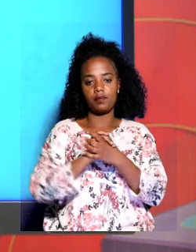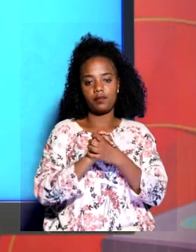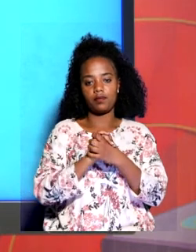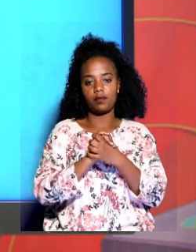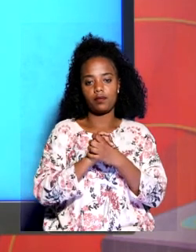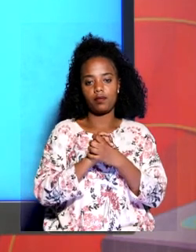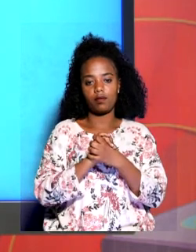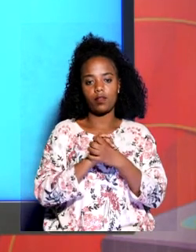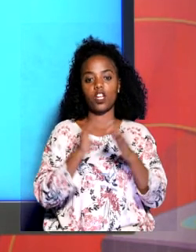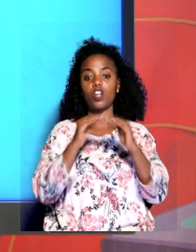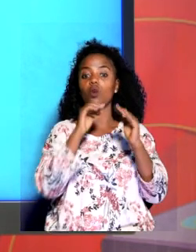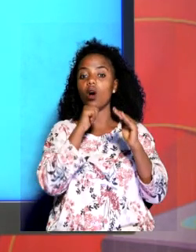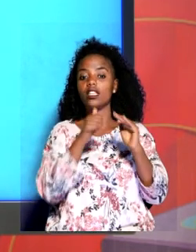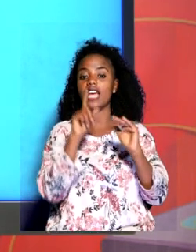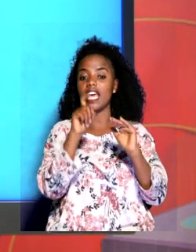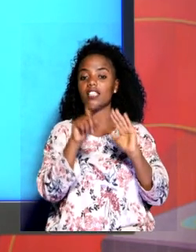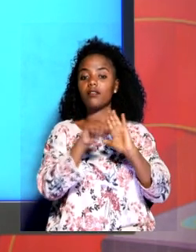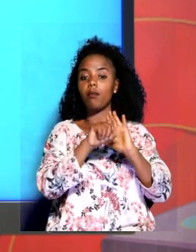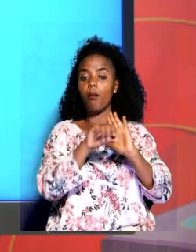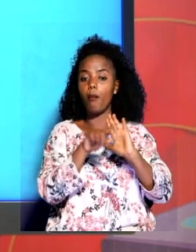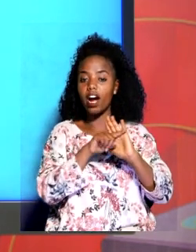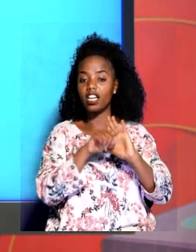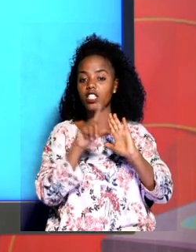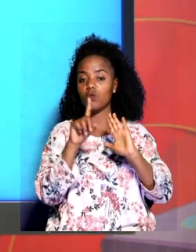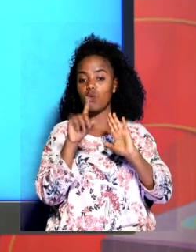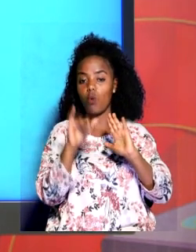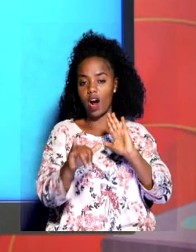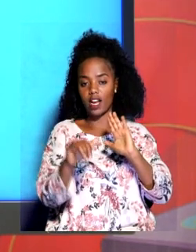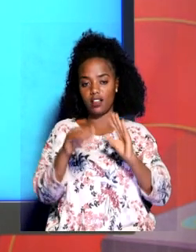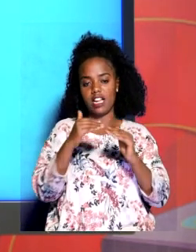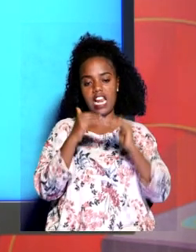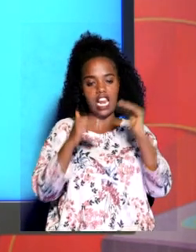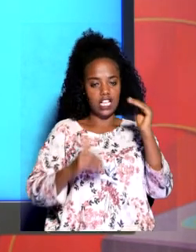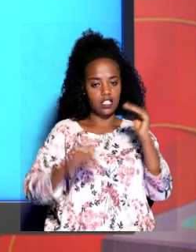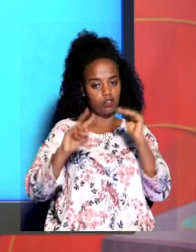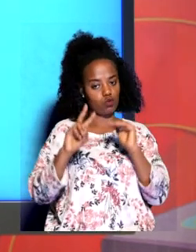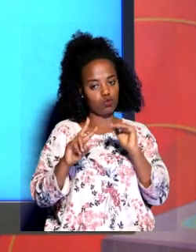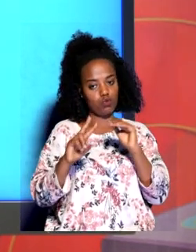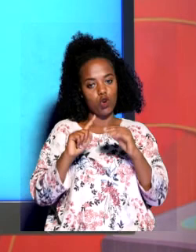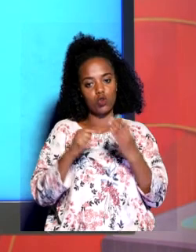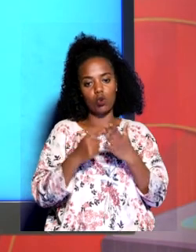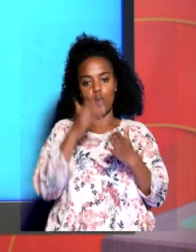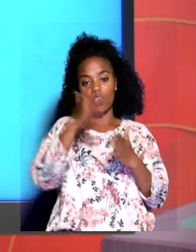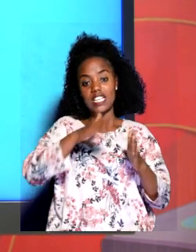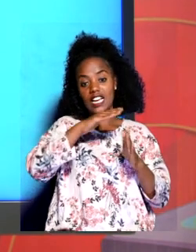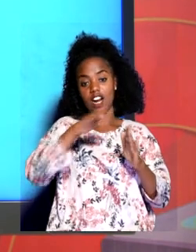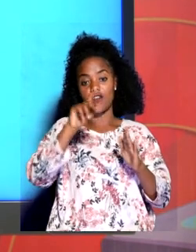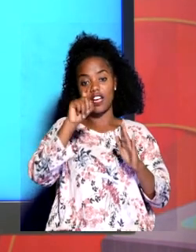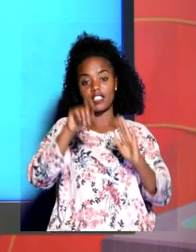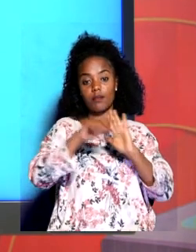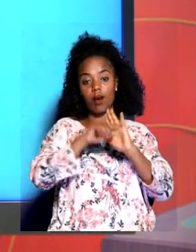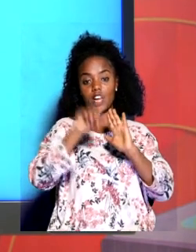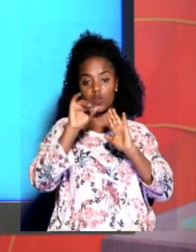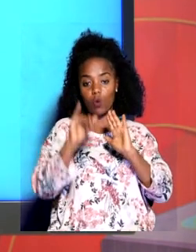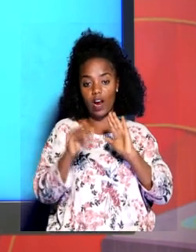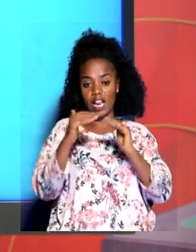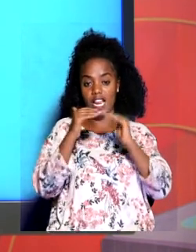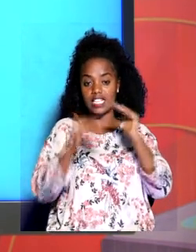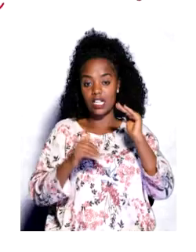the inequality is x minus y less than 2. So the graph of x minus y less than